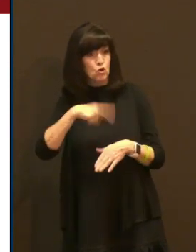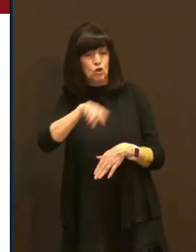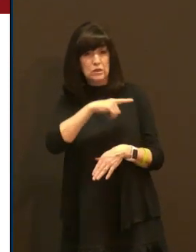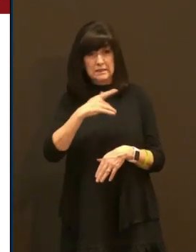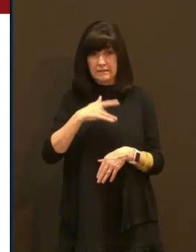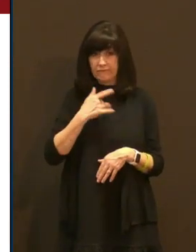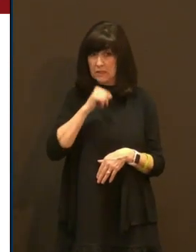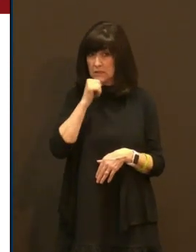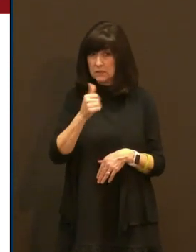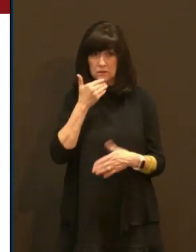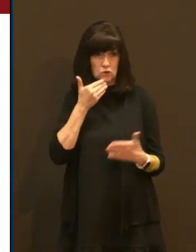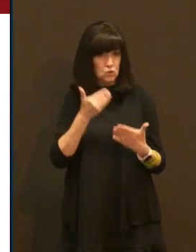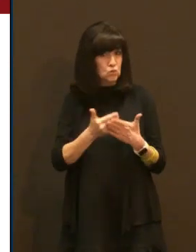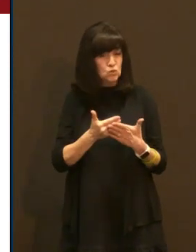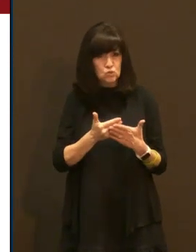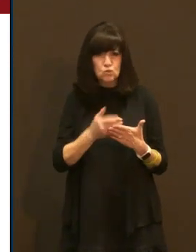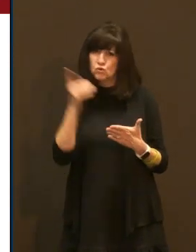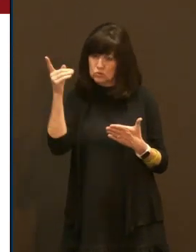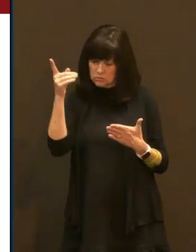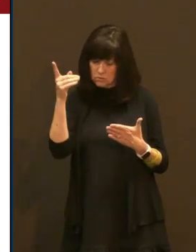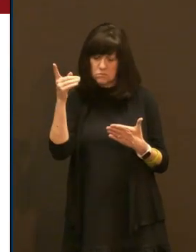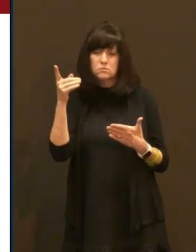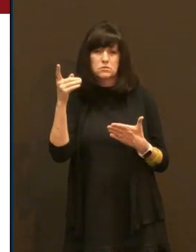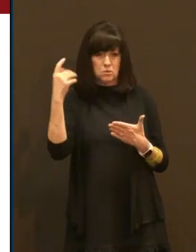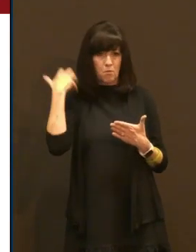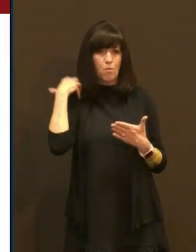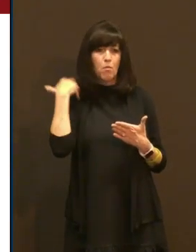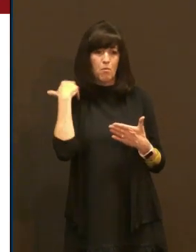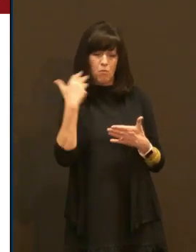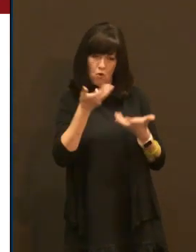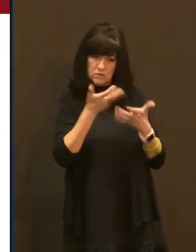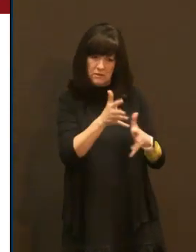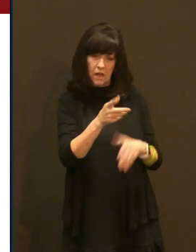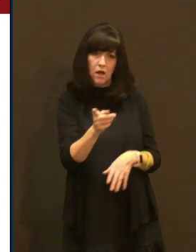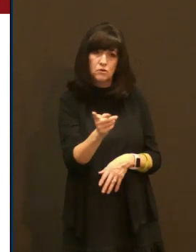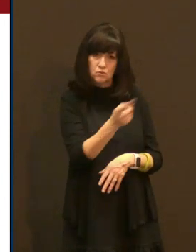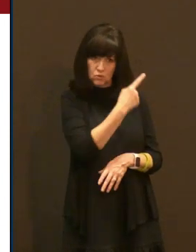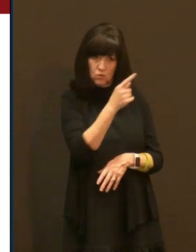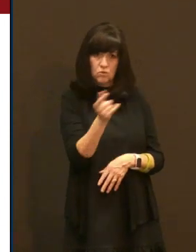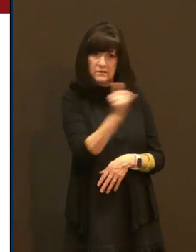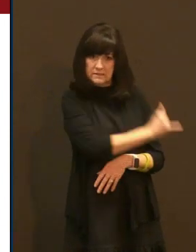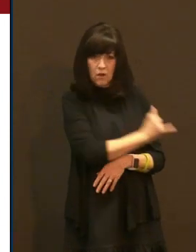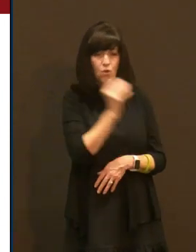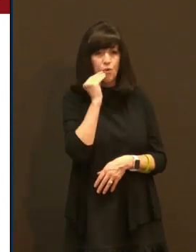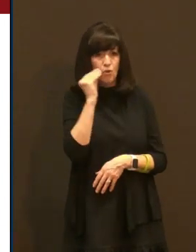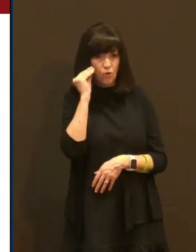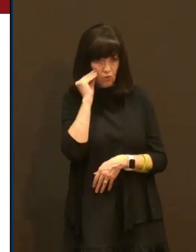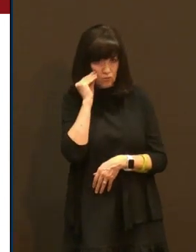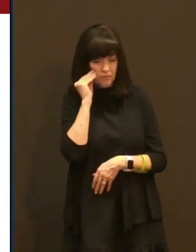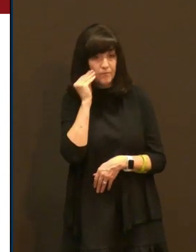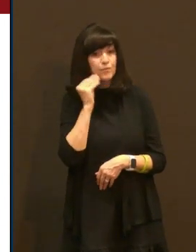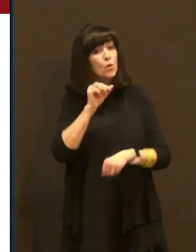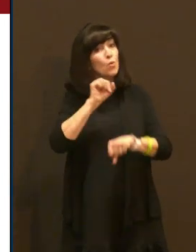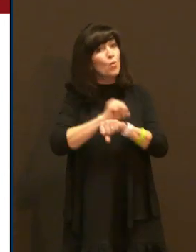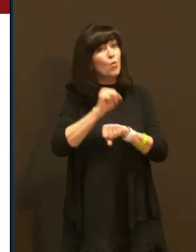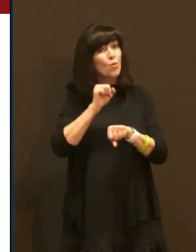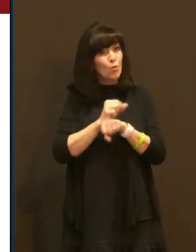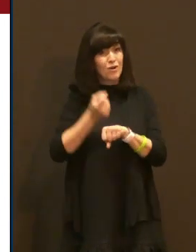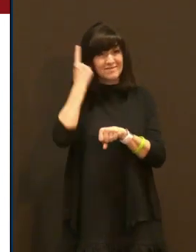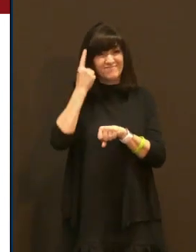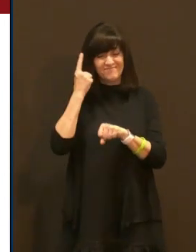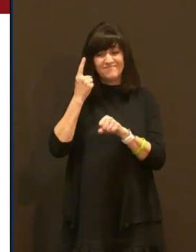do so. Employees should be able to, or must be able to, work as socially distanced as possible,